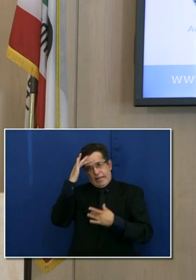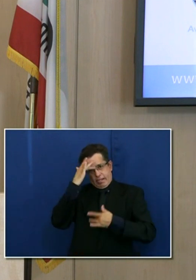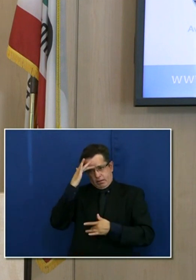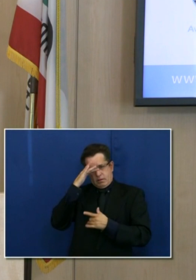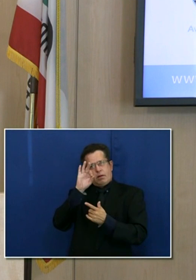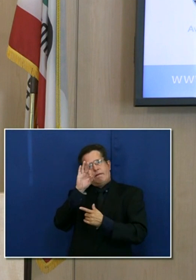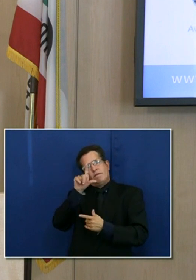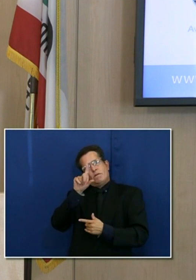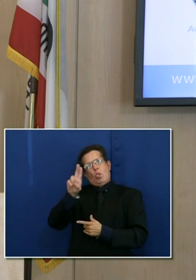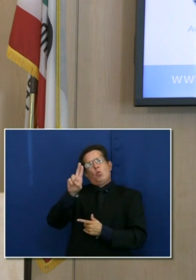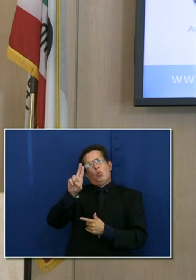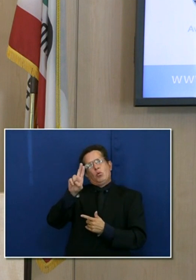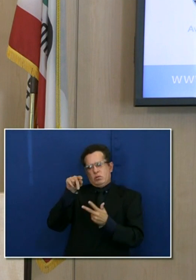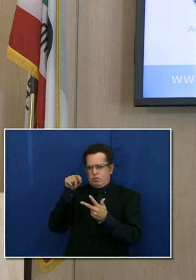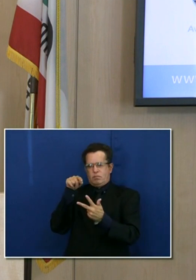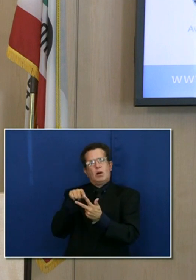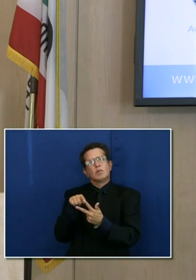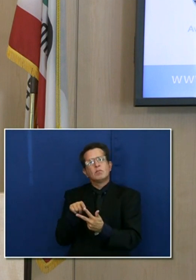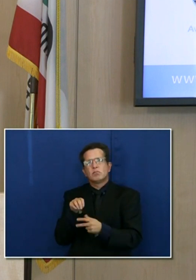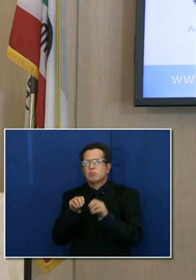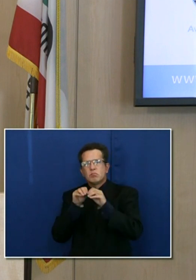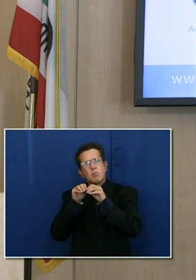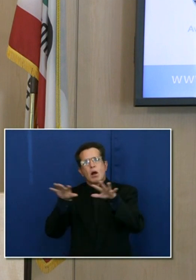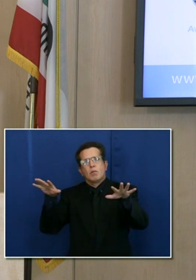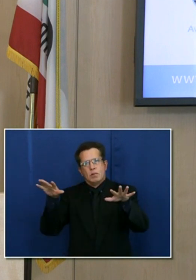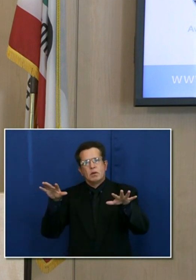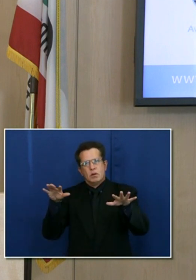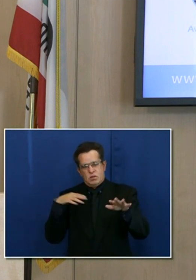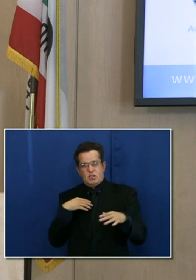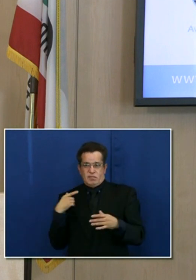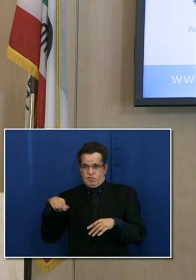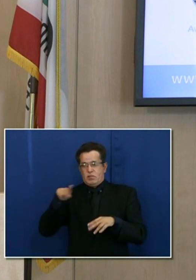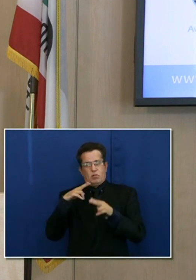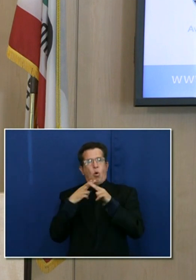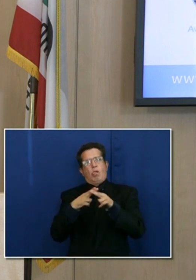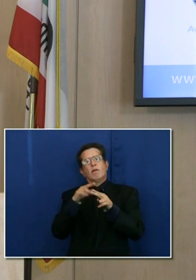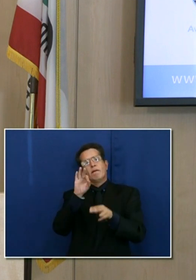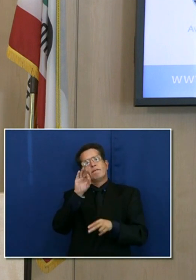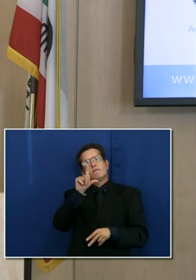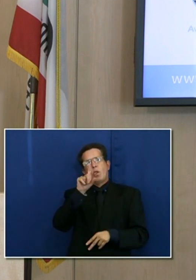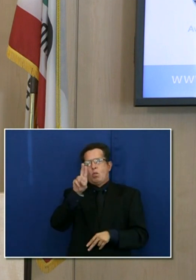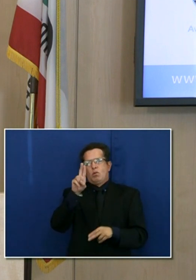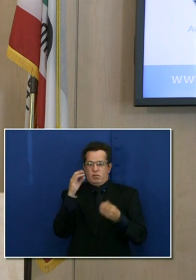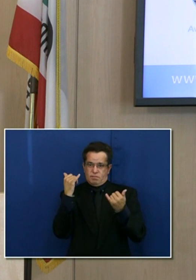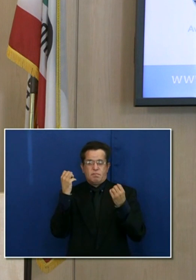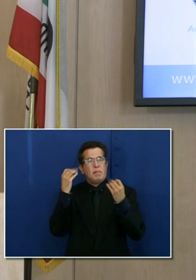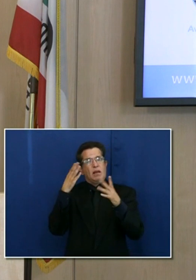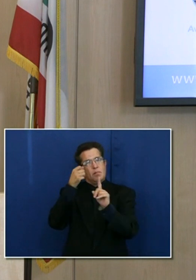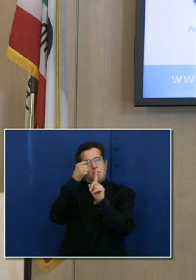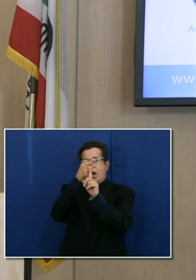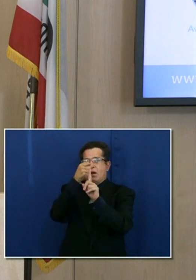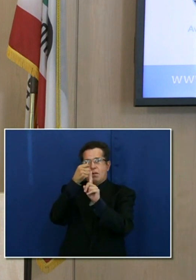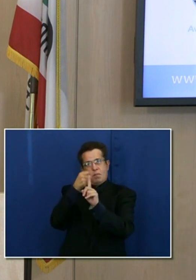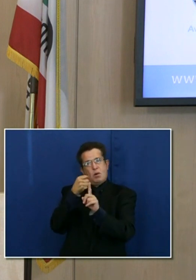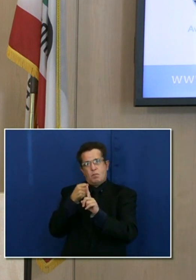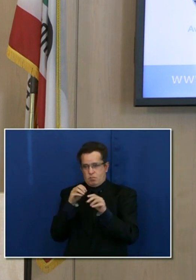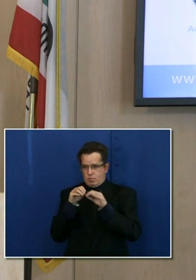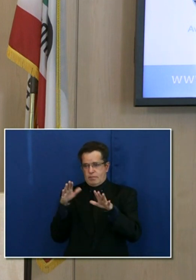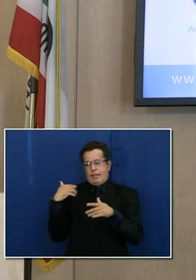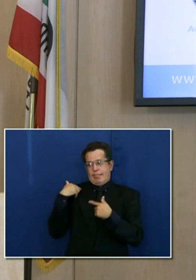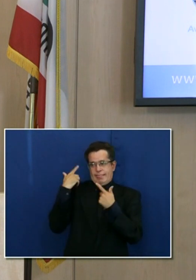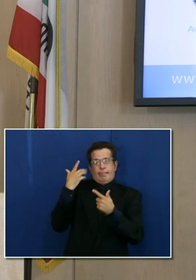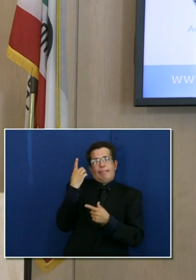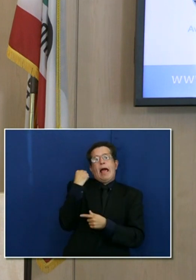related to influenza, or what we commonly refer to as the flu. Last flu season in San Diego County, we had